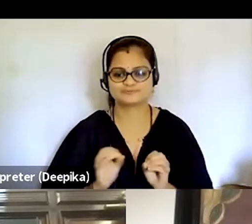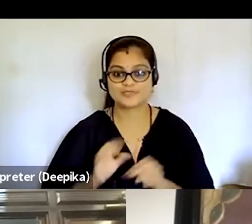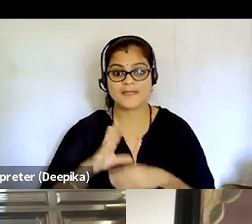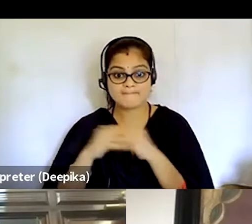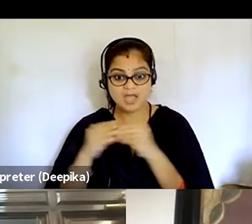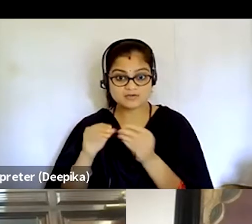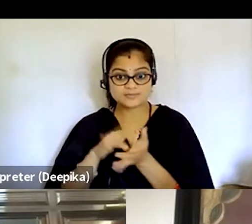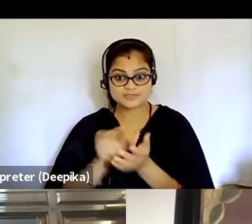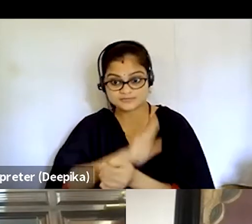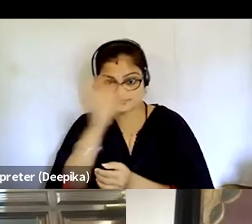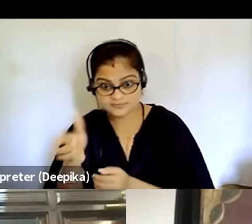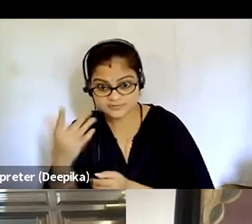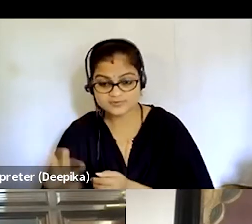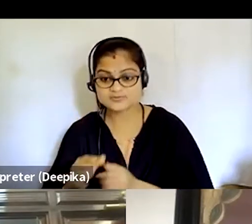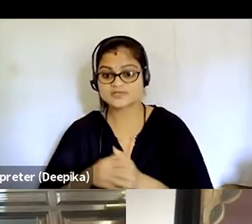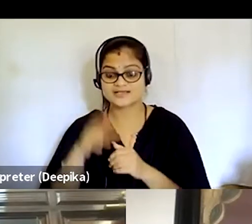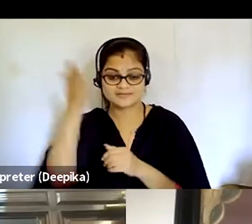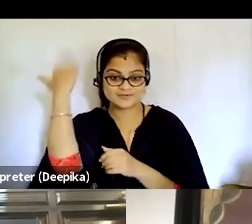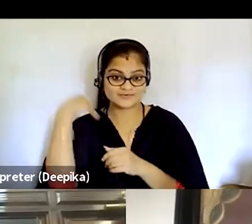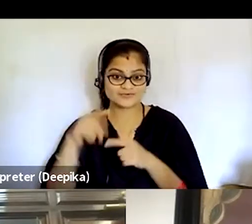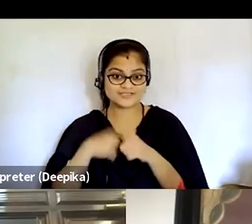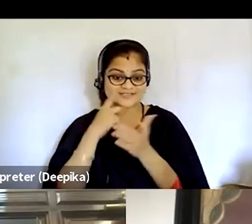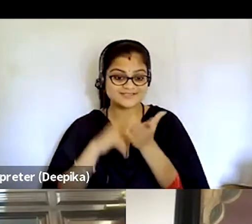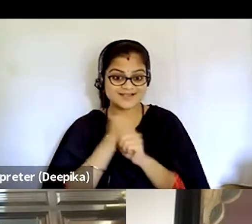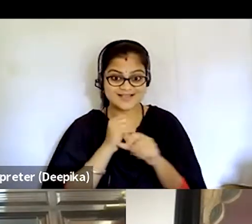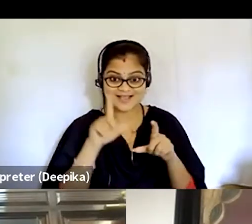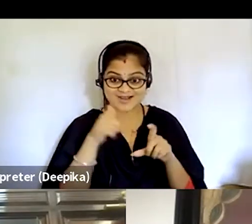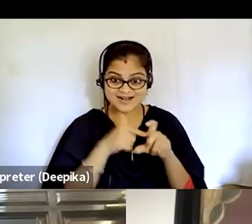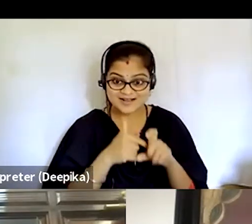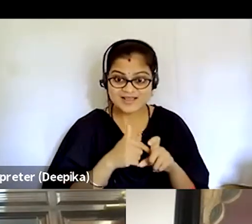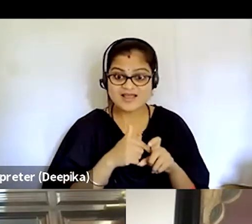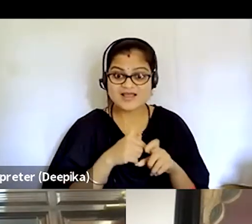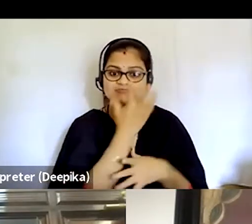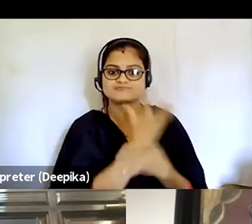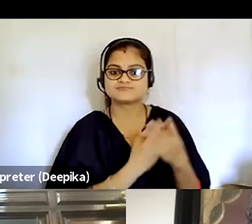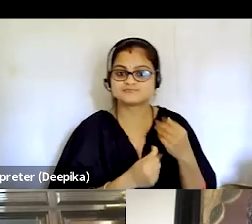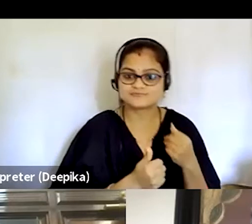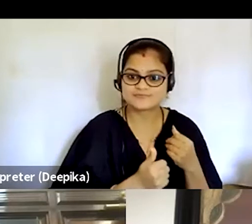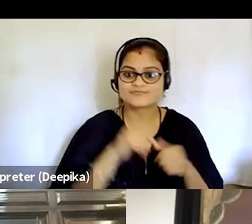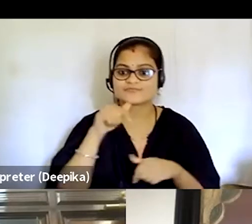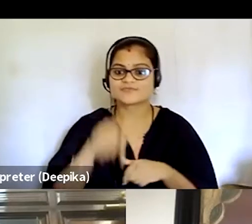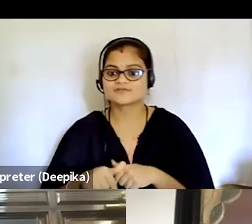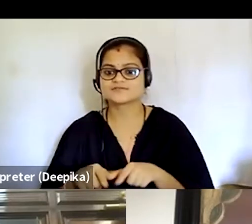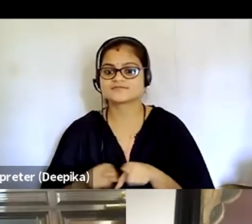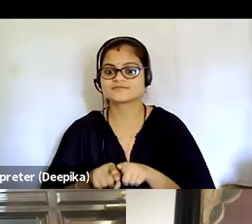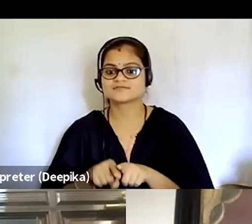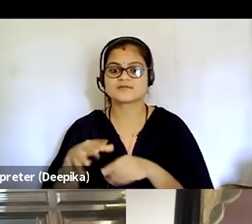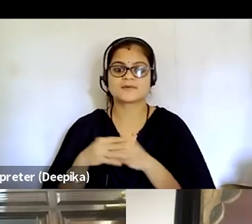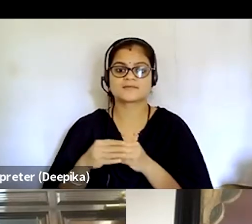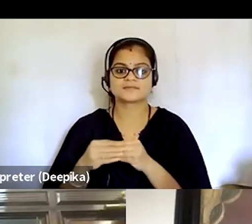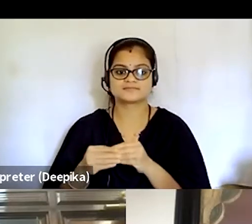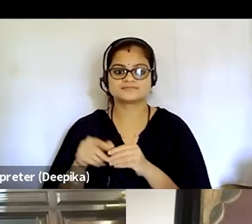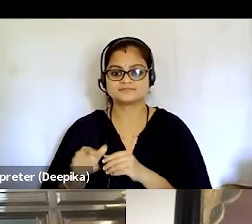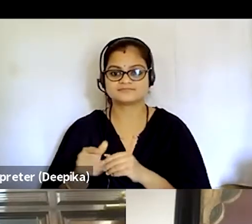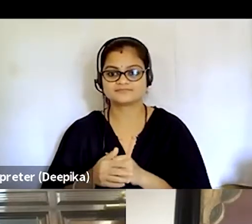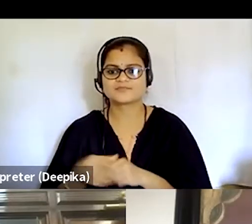found that this whole jingle thing that had been such a part of my life just died because advertising was in its nascent stages in Bangalore at the time, Right. and